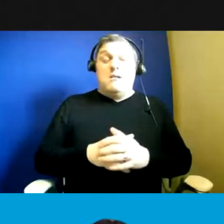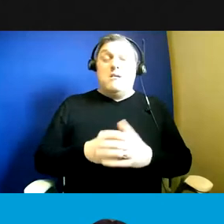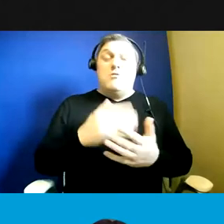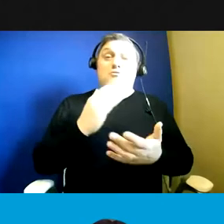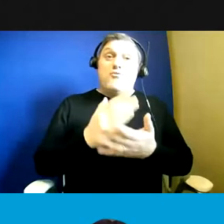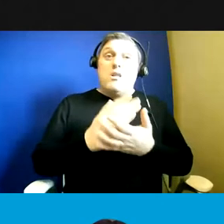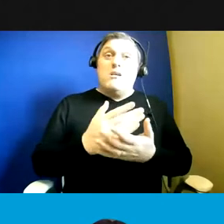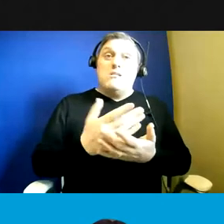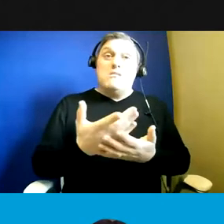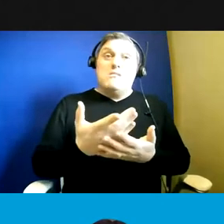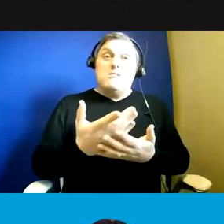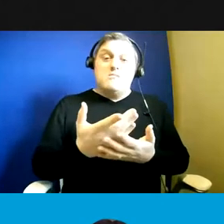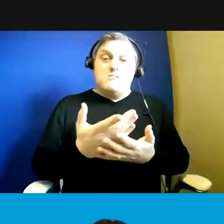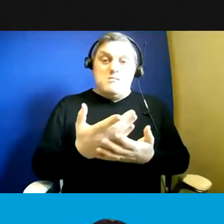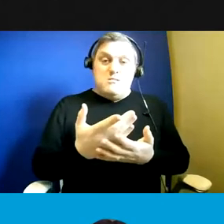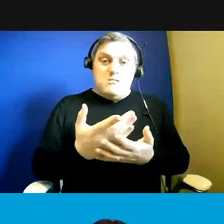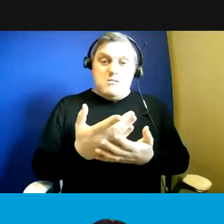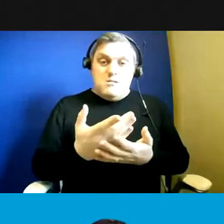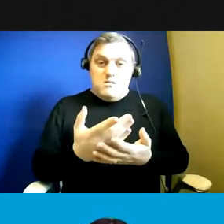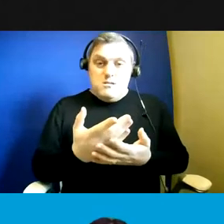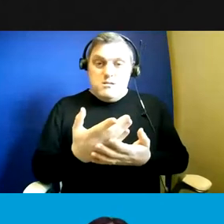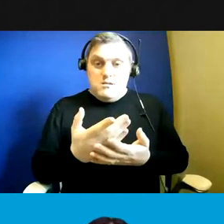trying to